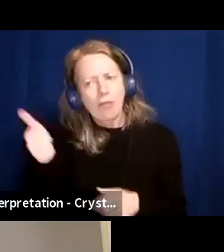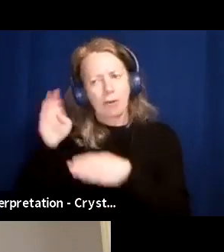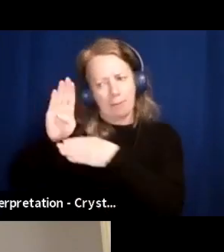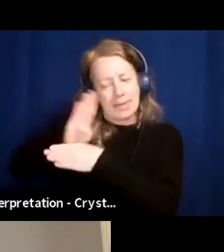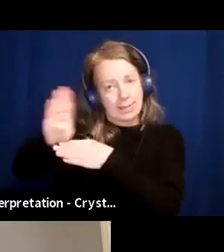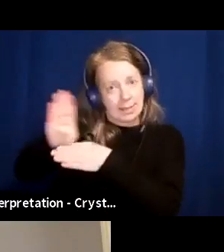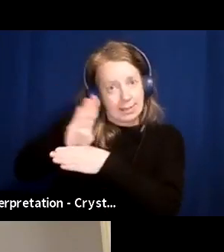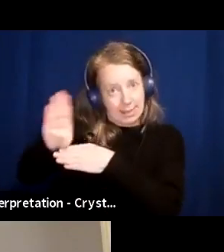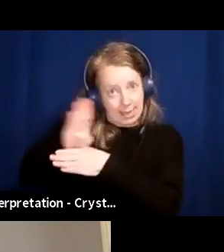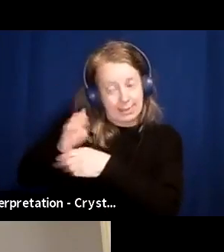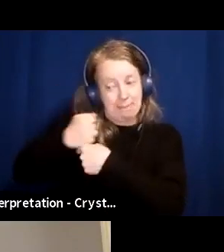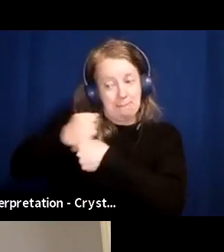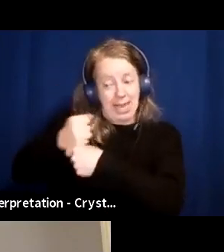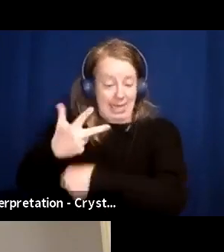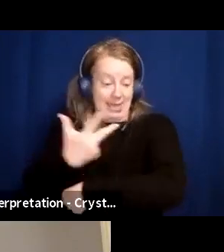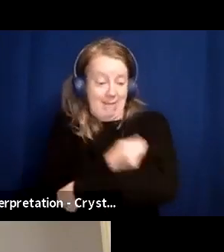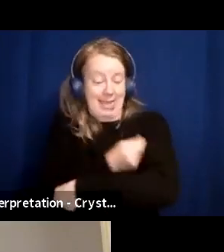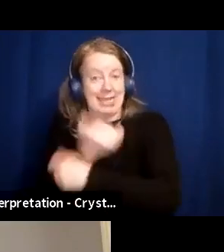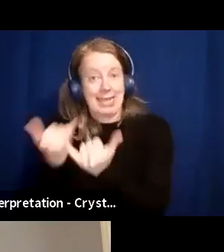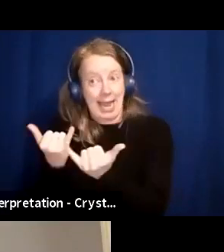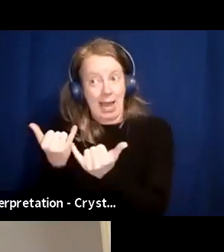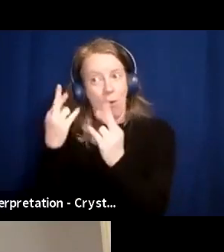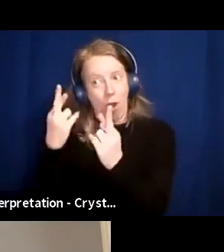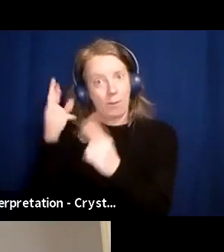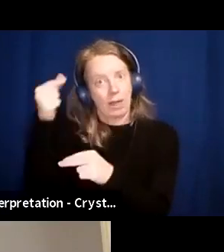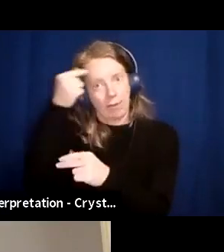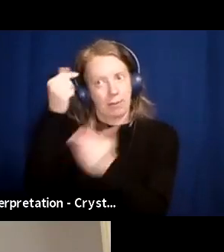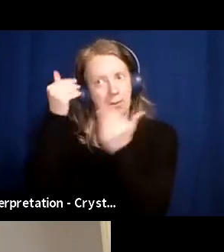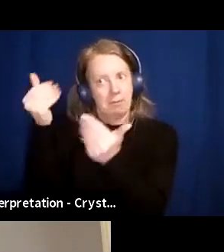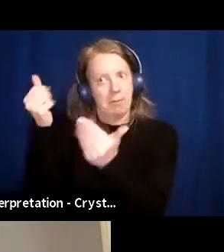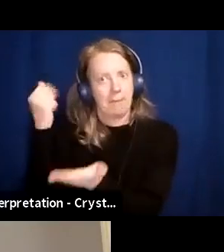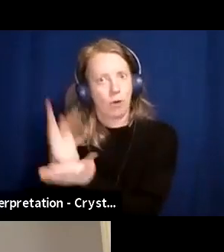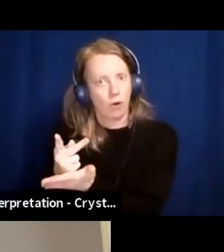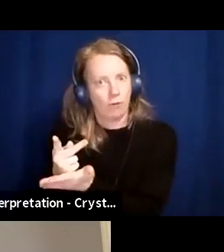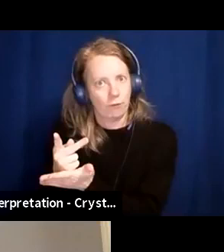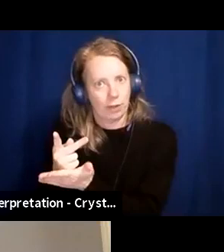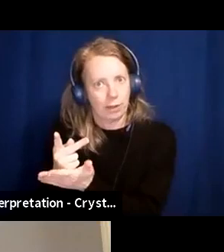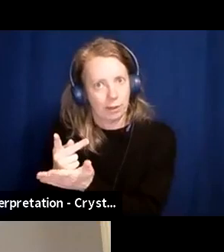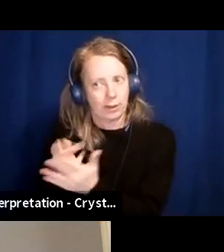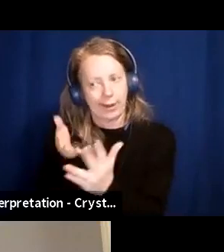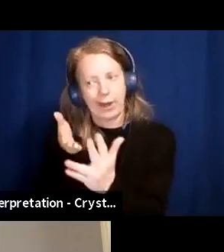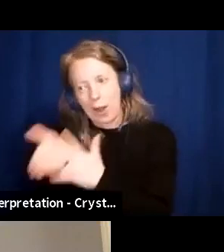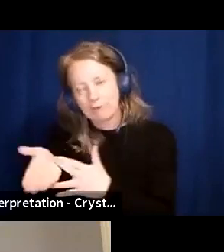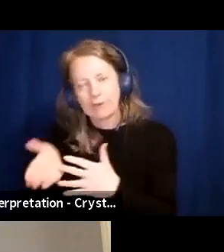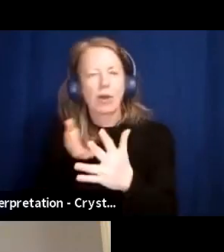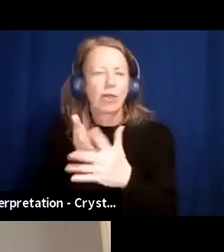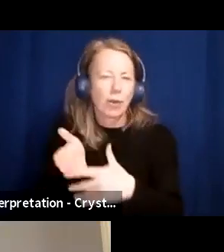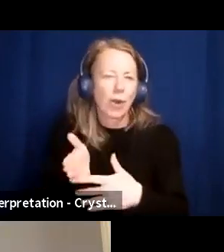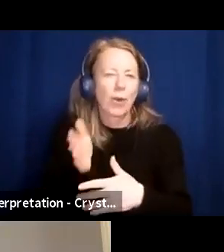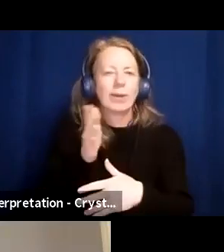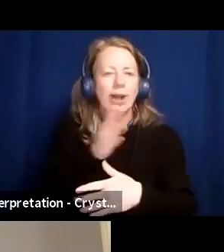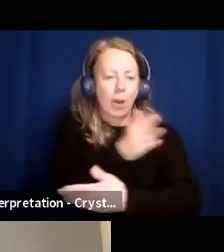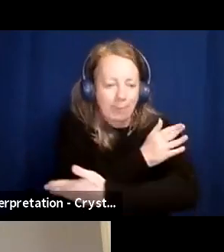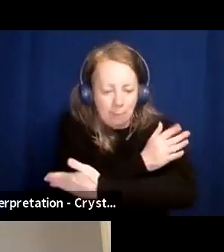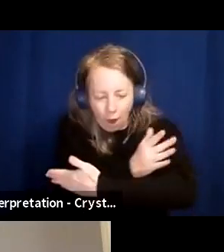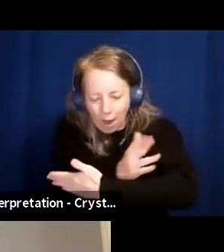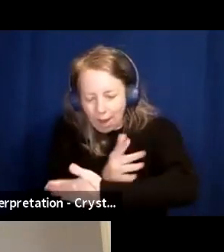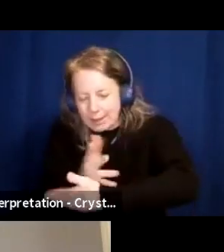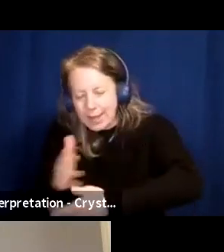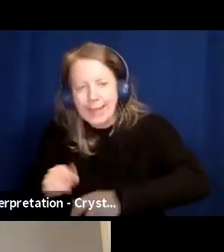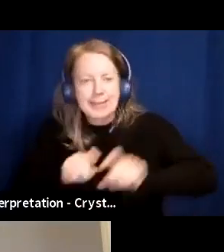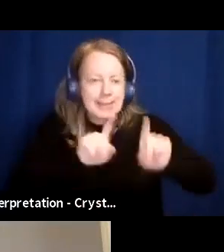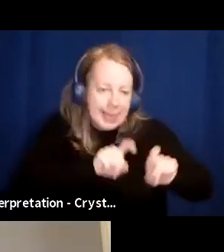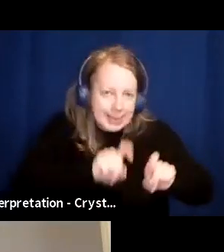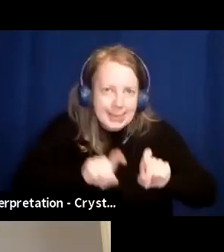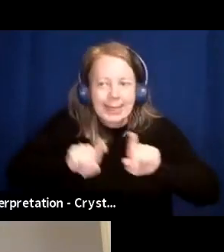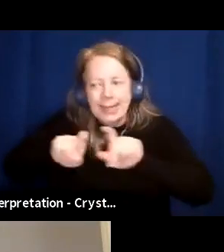approved to basically, after they go through all that, all that process that Monica explained,